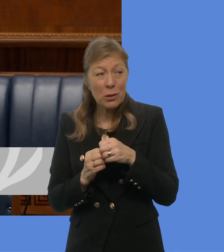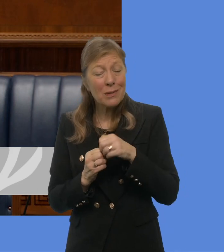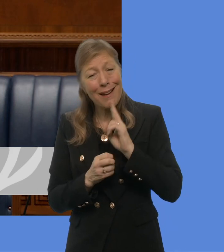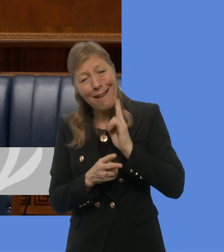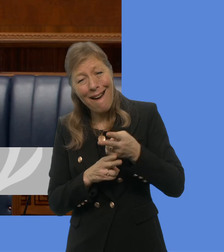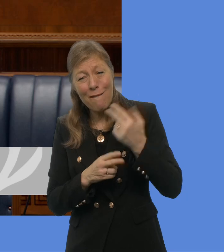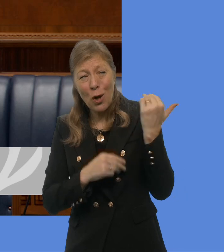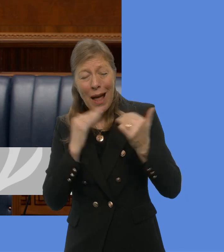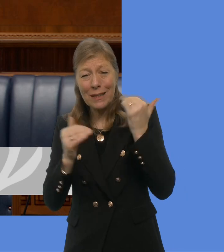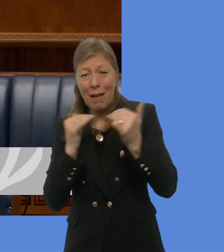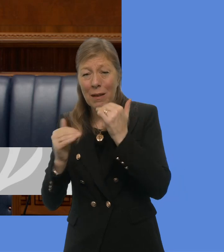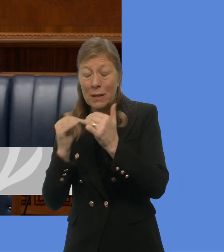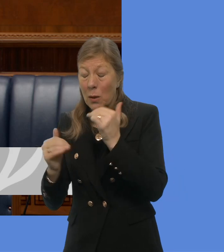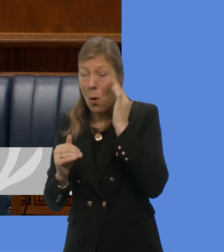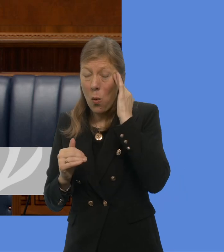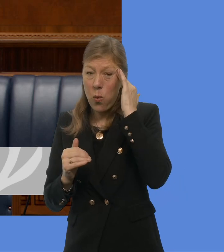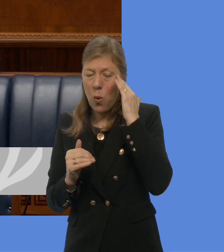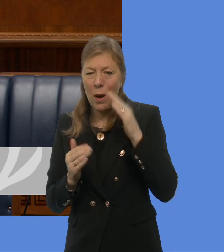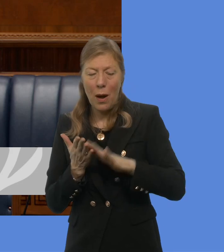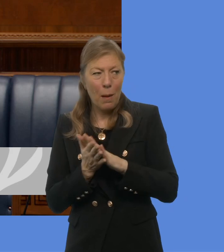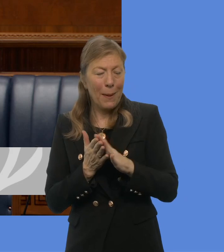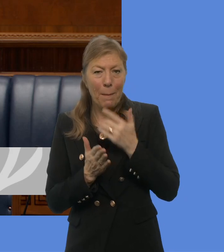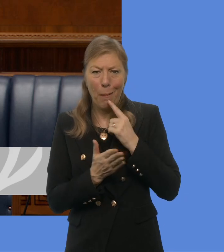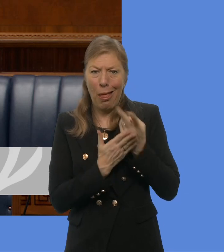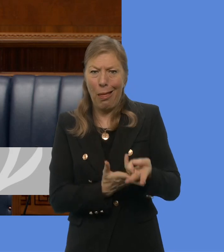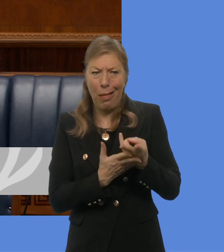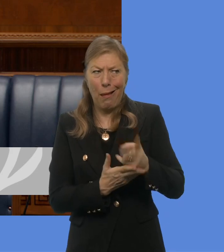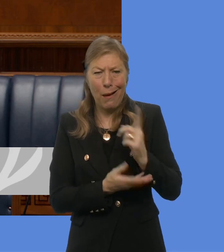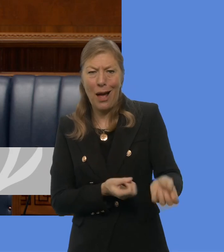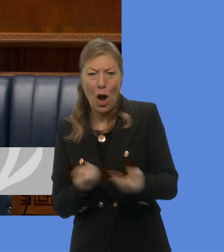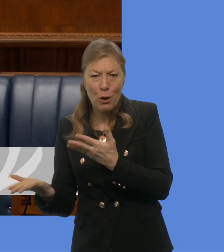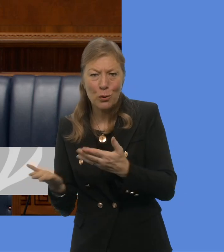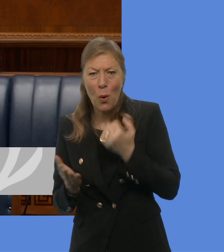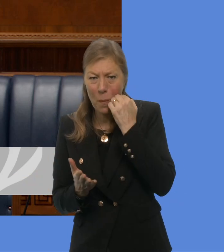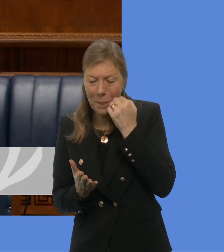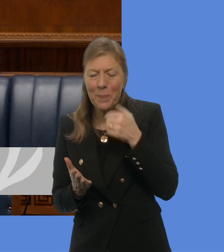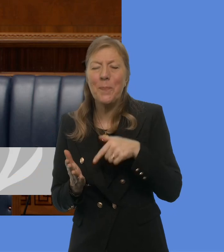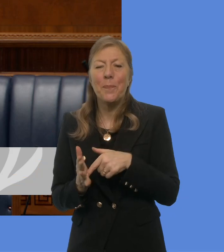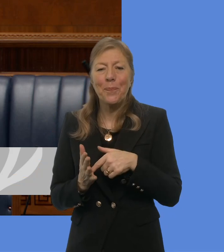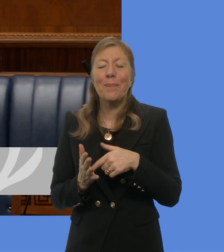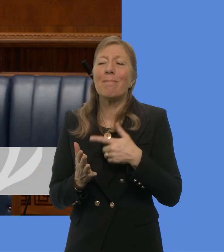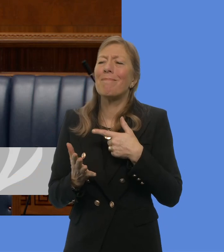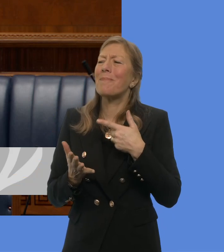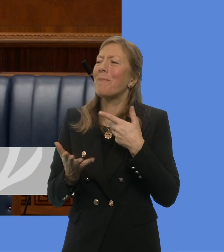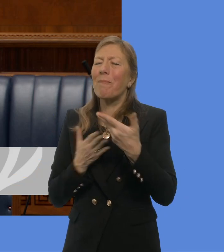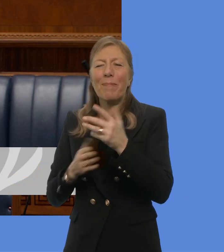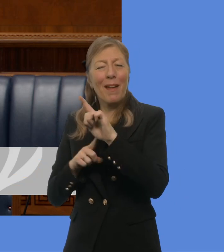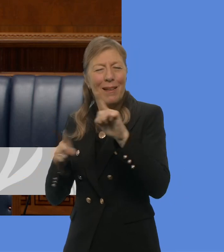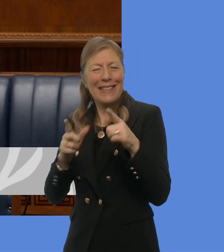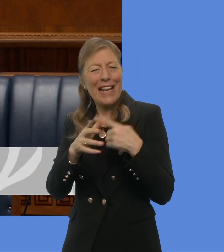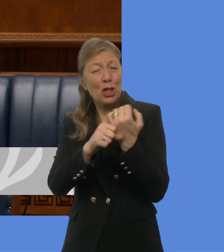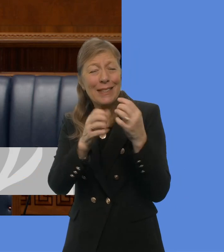to unlocking some of the significant pressures on our hospitals, and from speaking to some providers there are solutions that could be looked at. Has the Minister looked